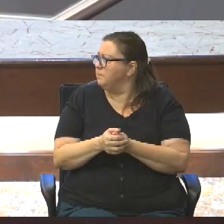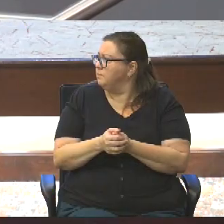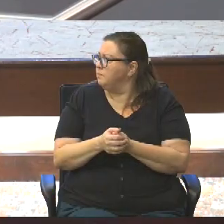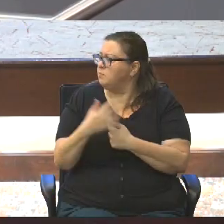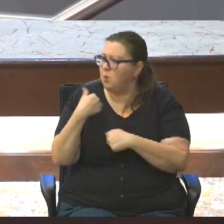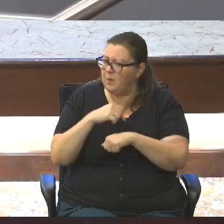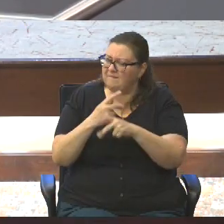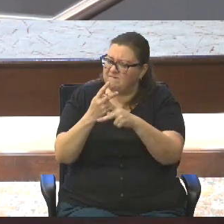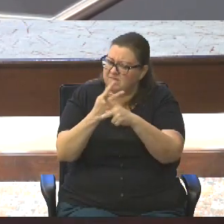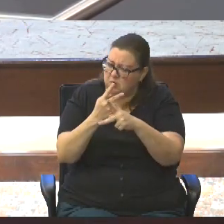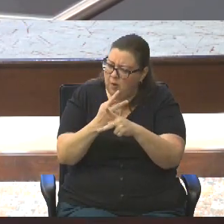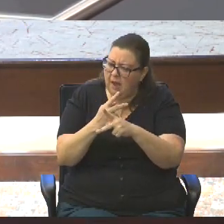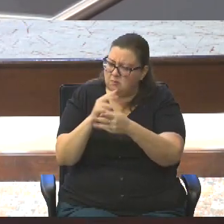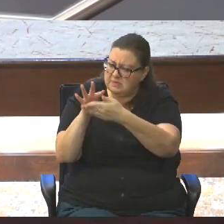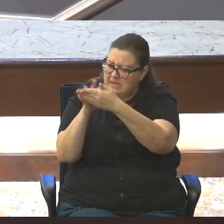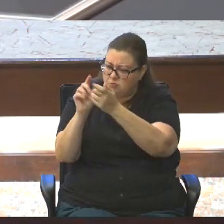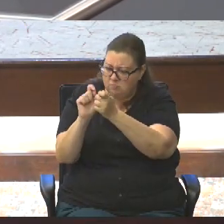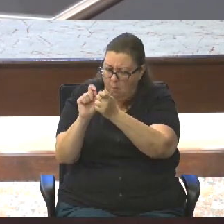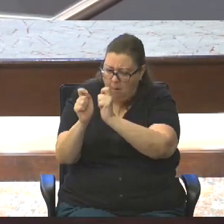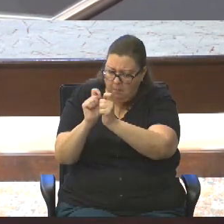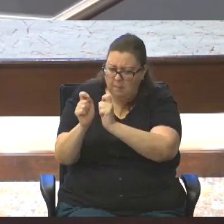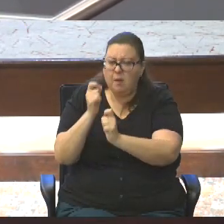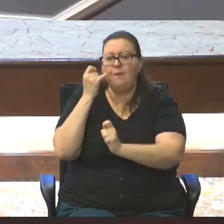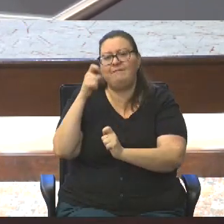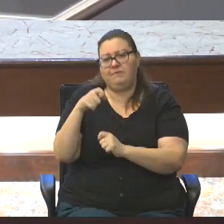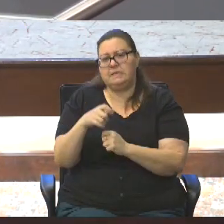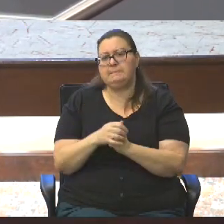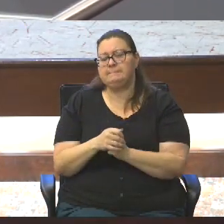make arrangements to change if we need to.